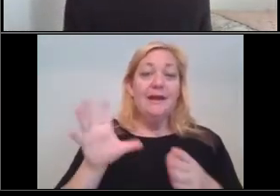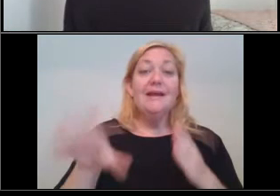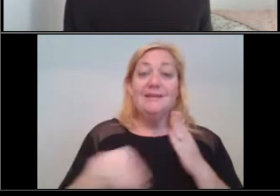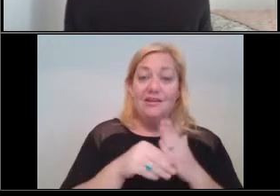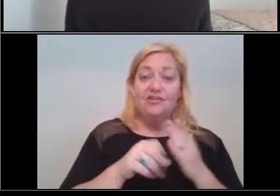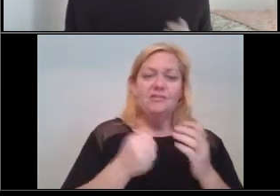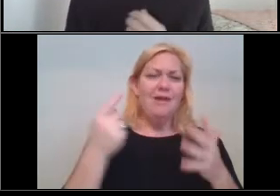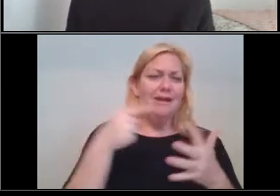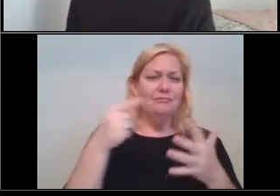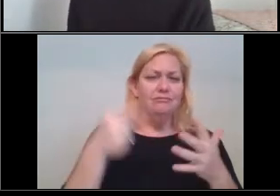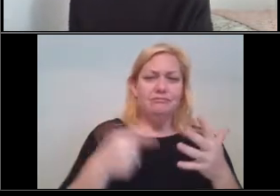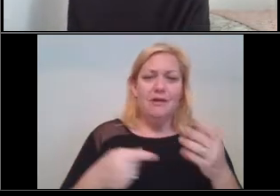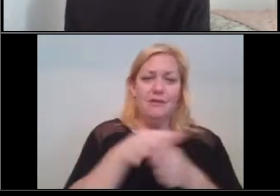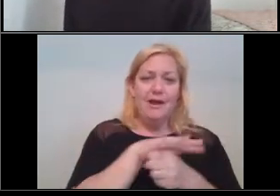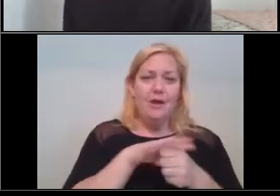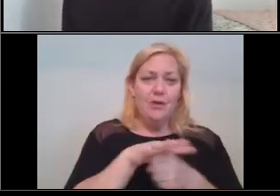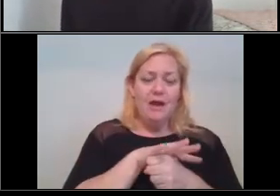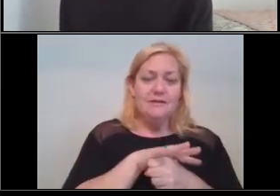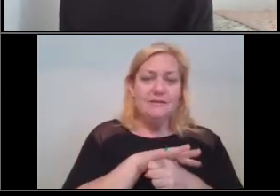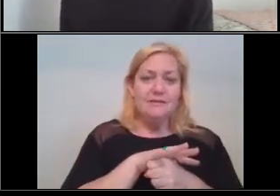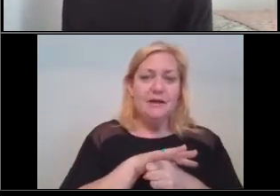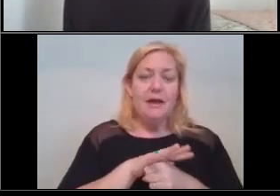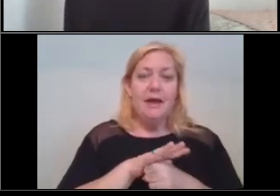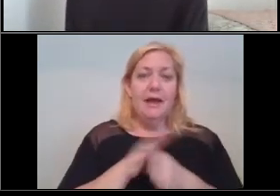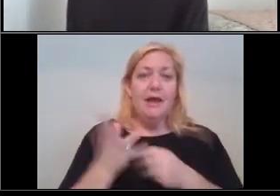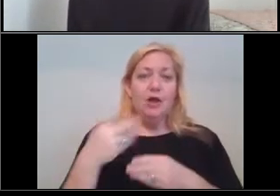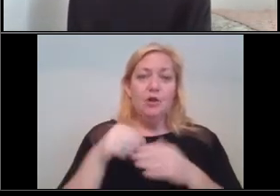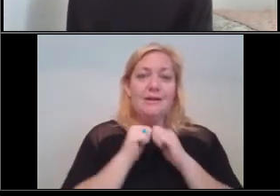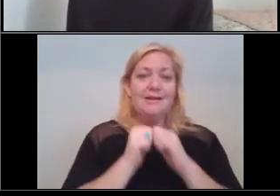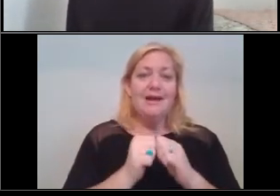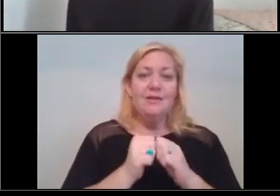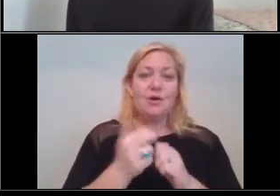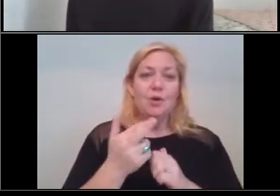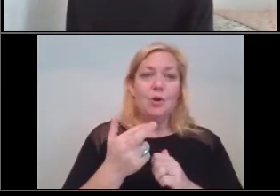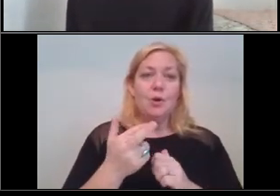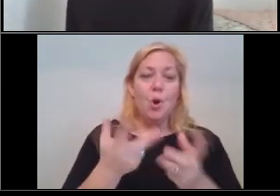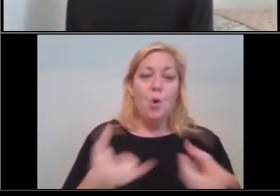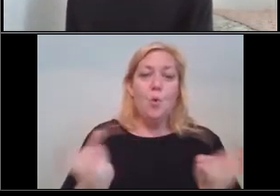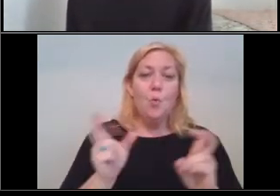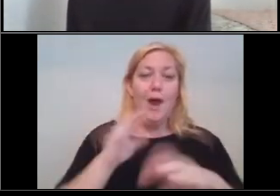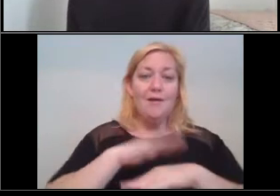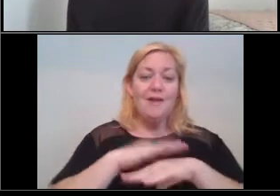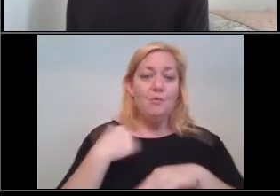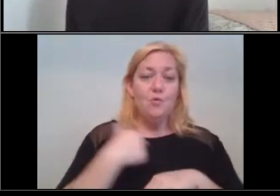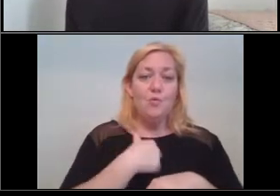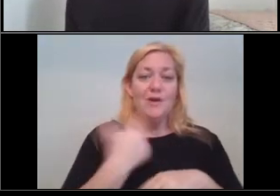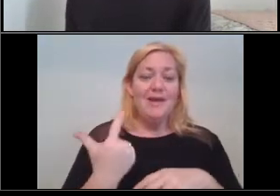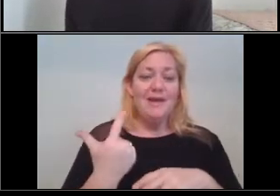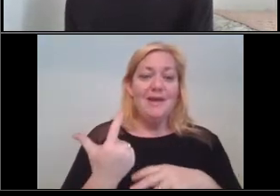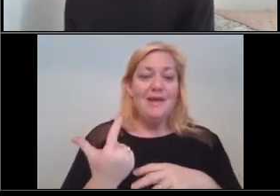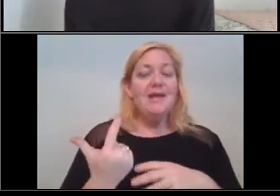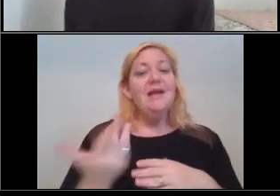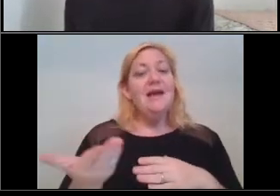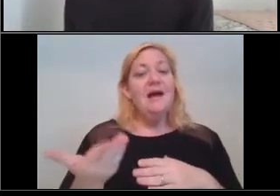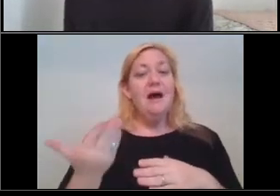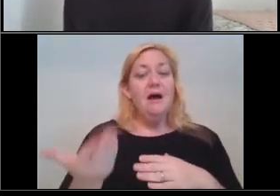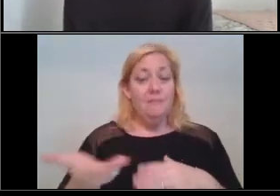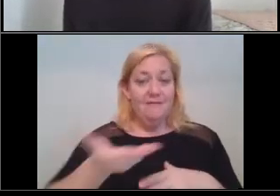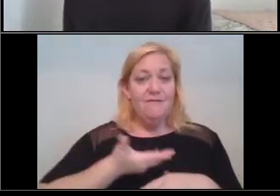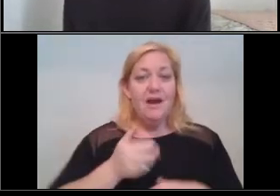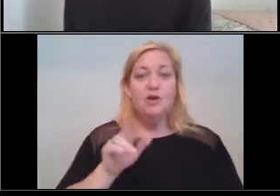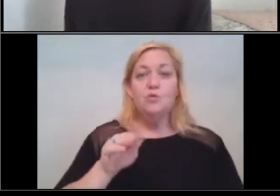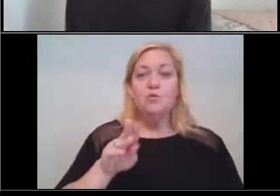other areas. In putting together the roundtable, we invited Ruby Acevedo, who is our